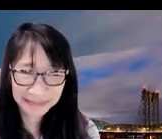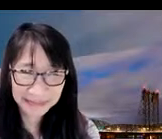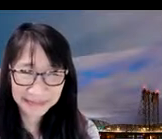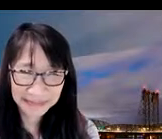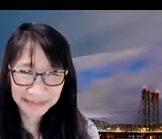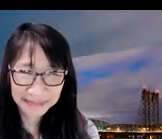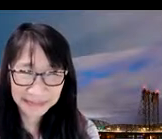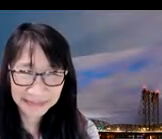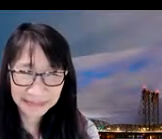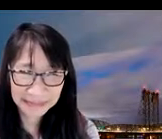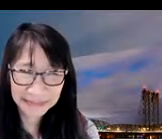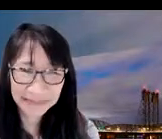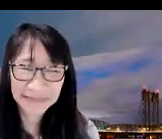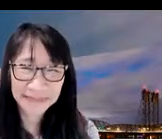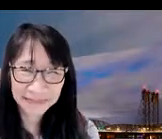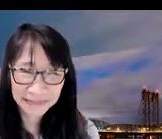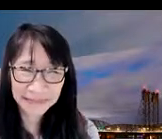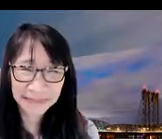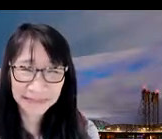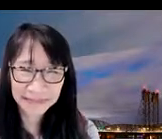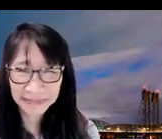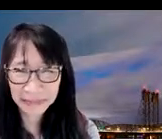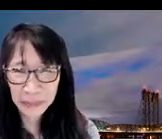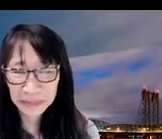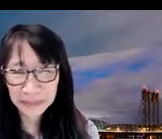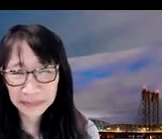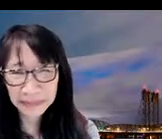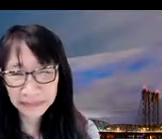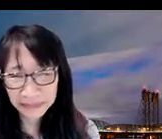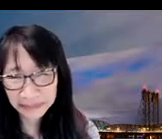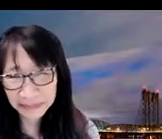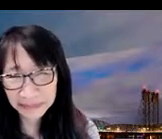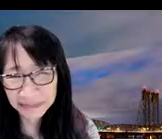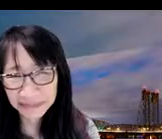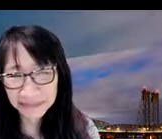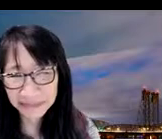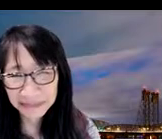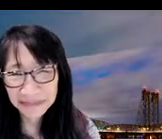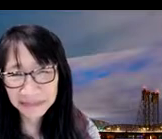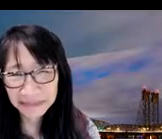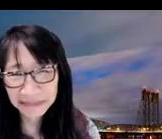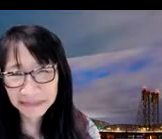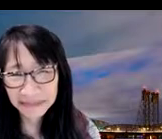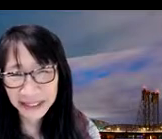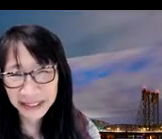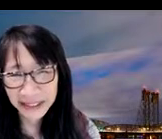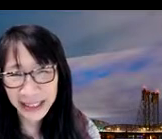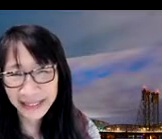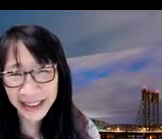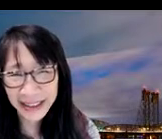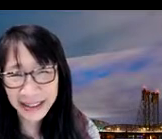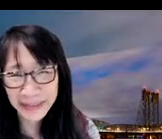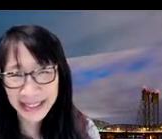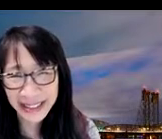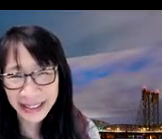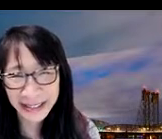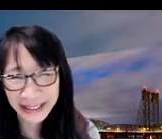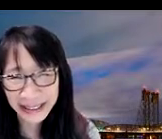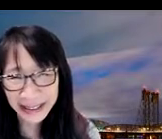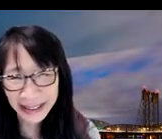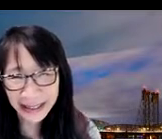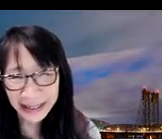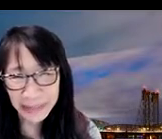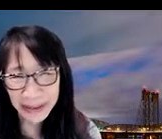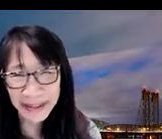project to represent those interests and a strong interest in cycling and alternative transit for all. Great. Thank you so much,